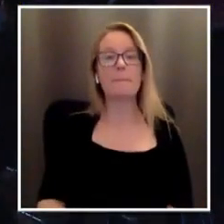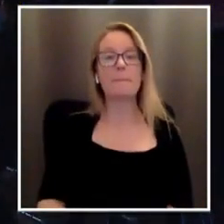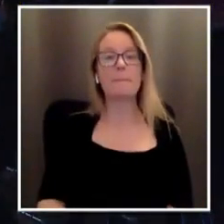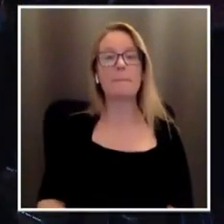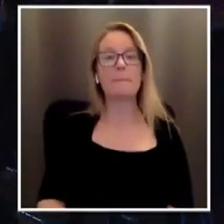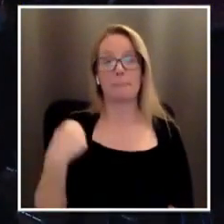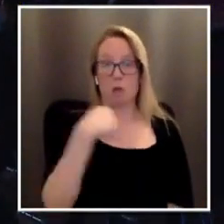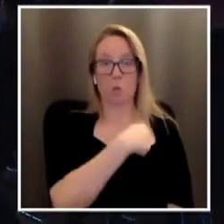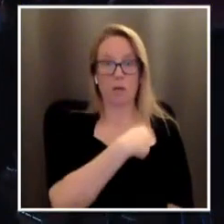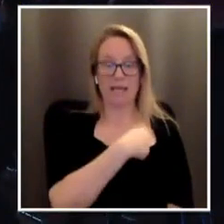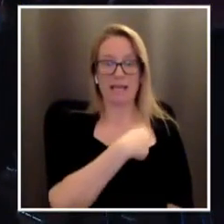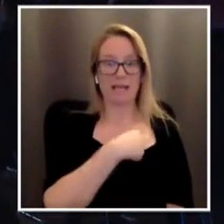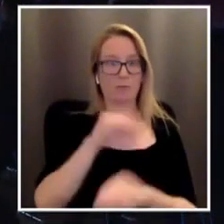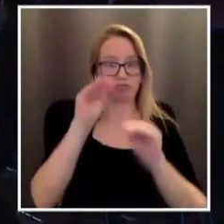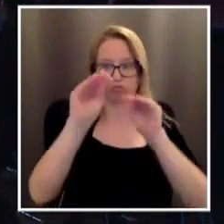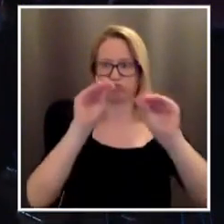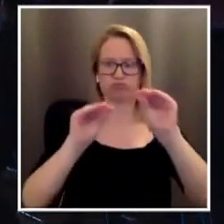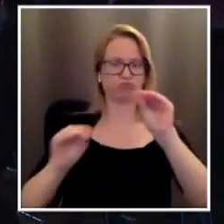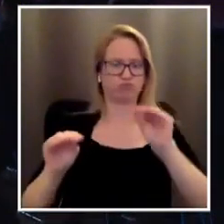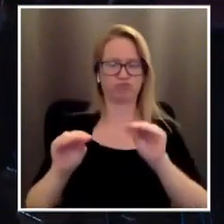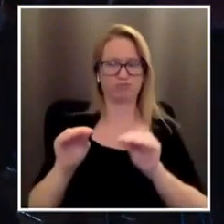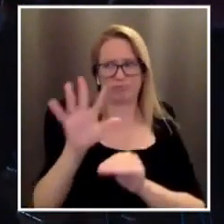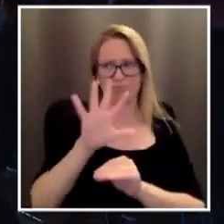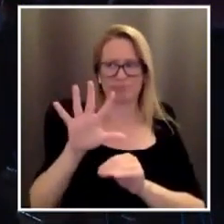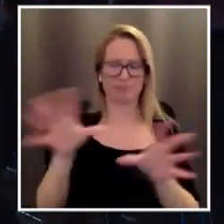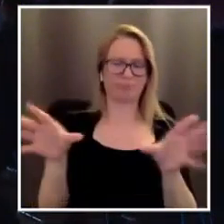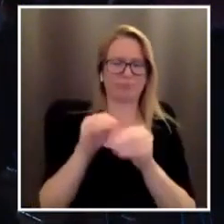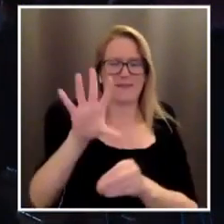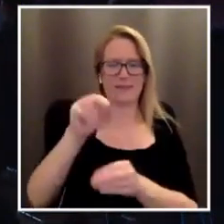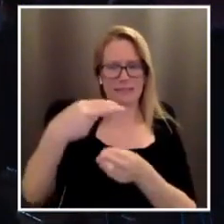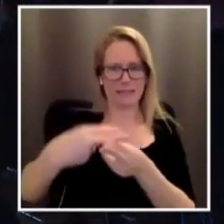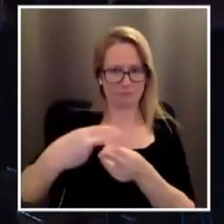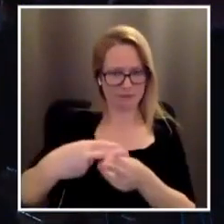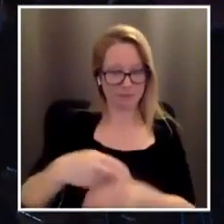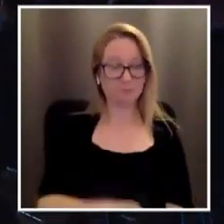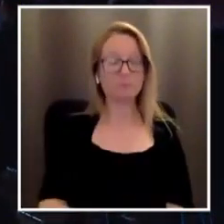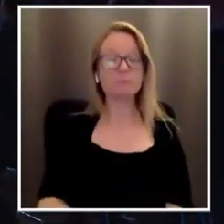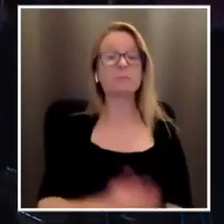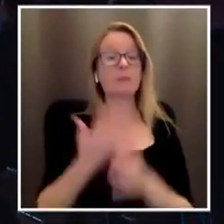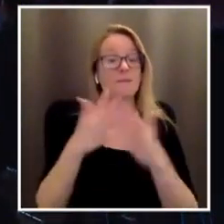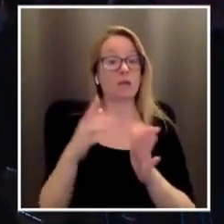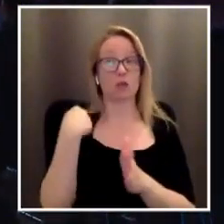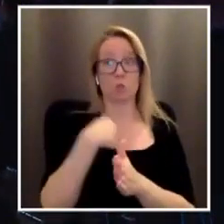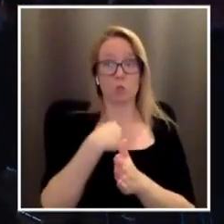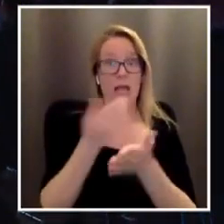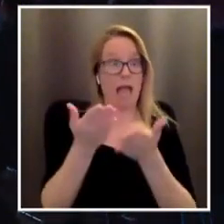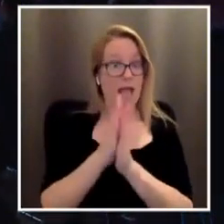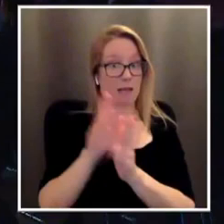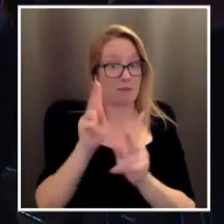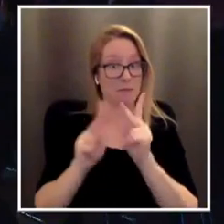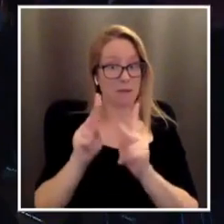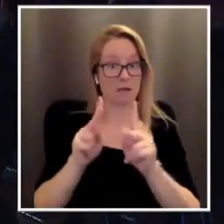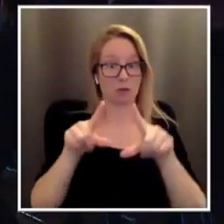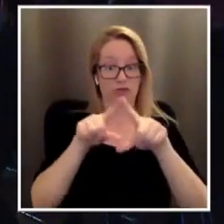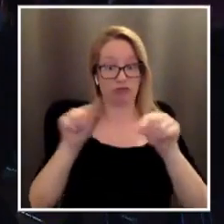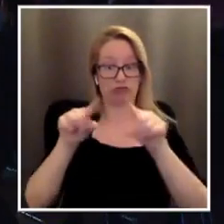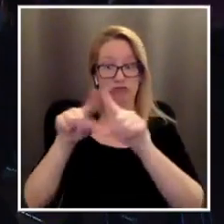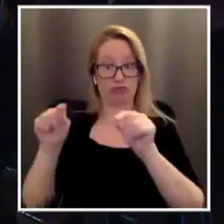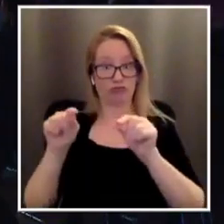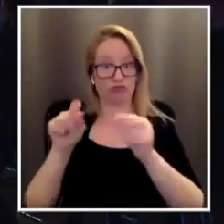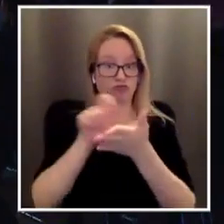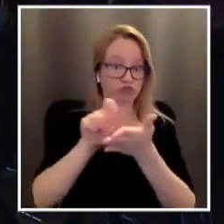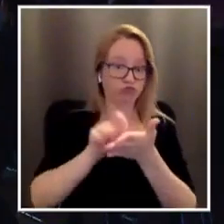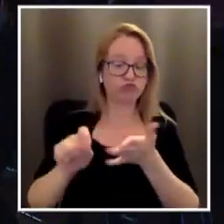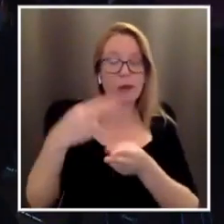we listed probably 50 names. And then we invited people to write on Post-its the names